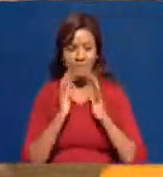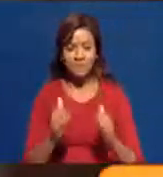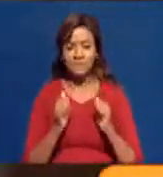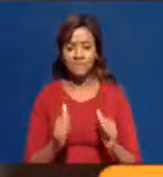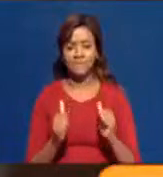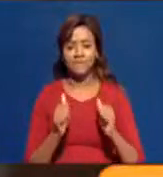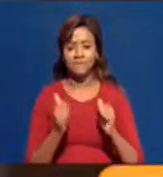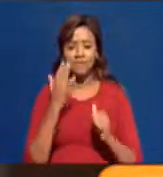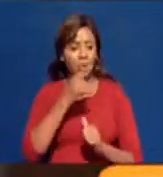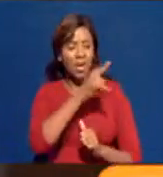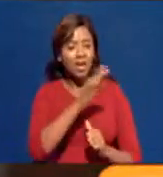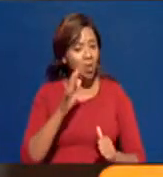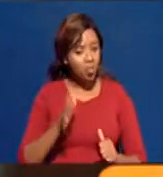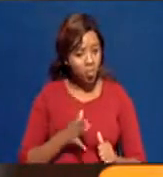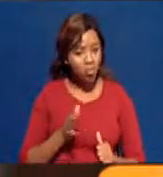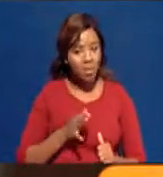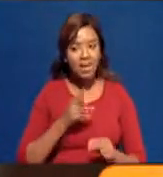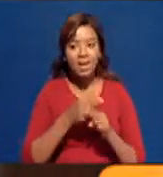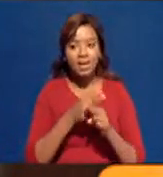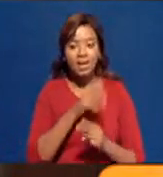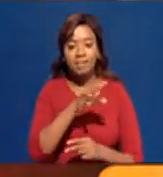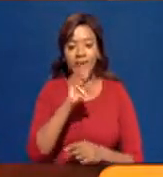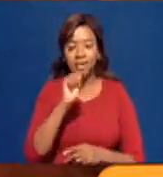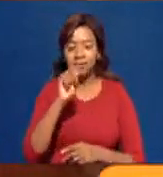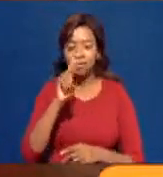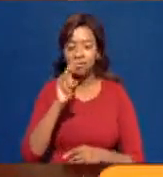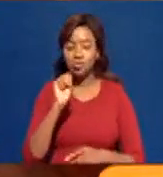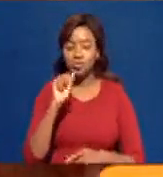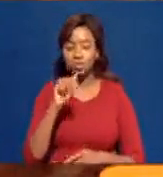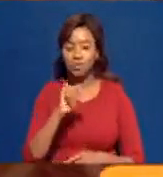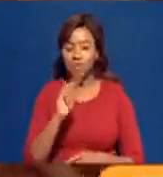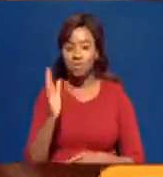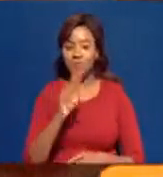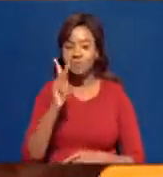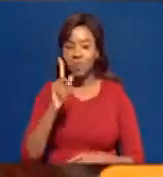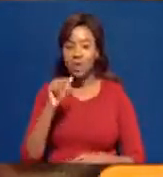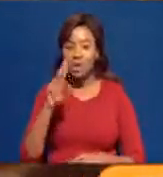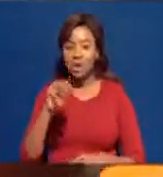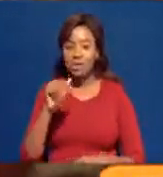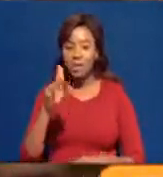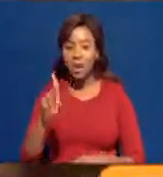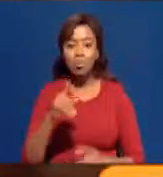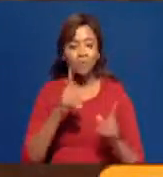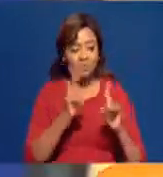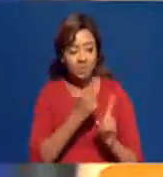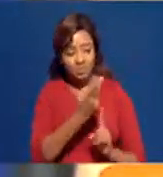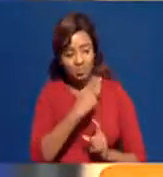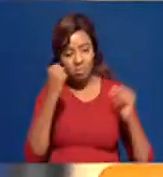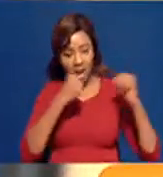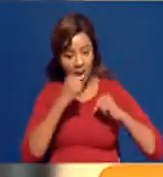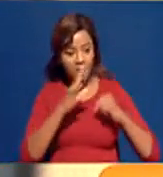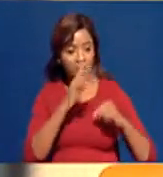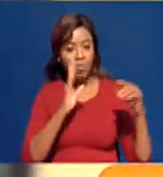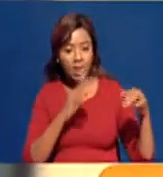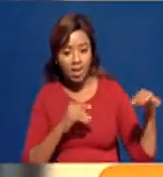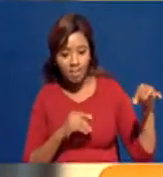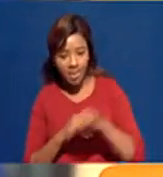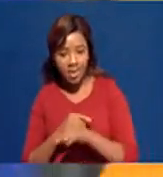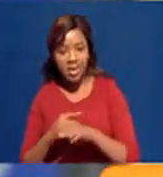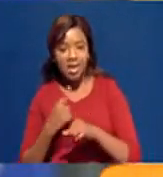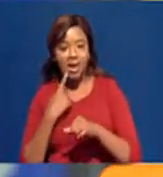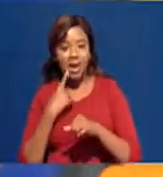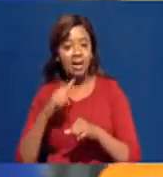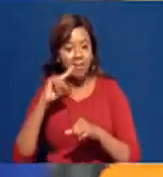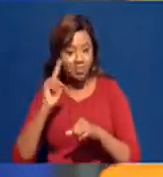from a woman identified as Susan Kamau and who had agreed to pay 100,000 shillings in cash